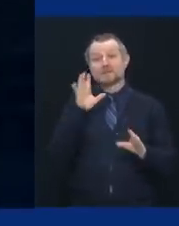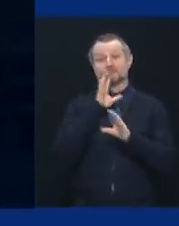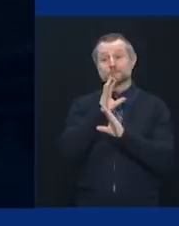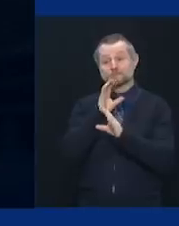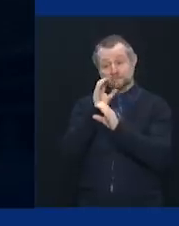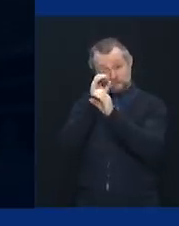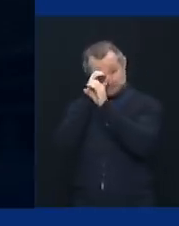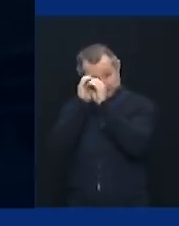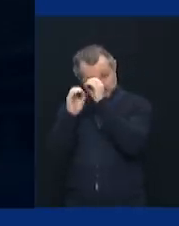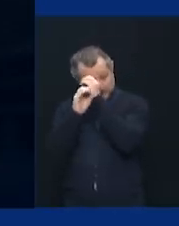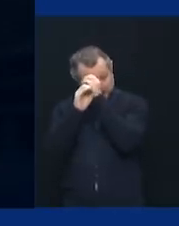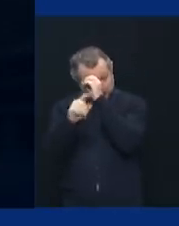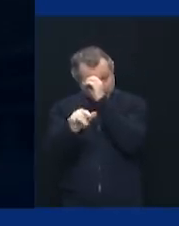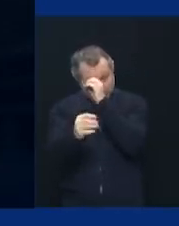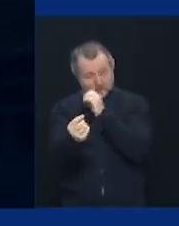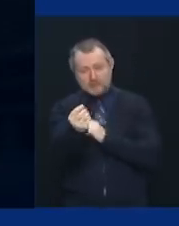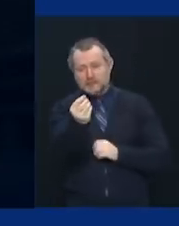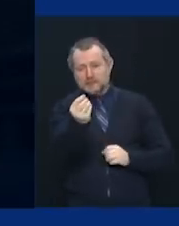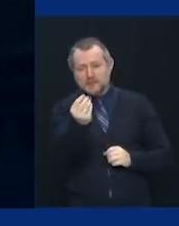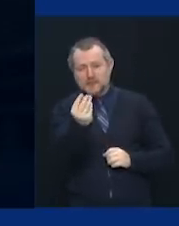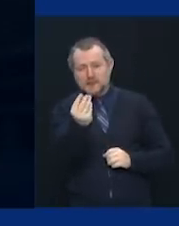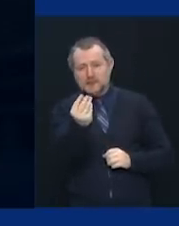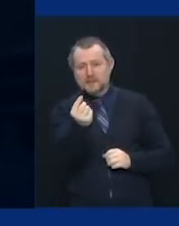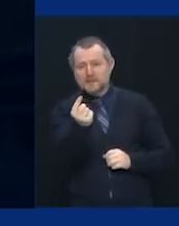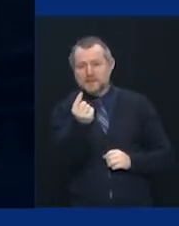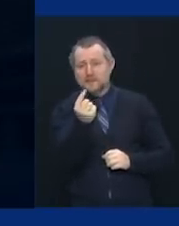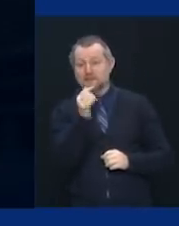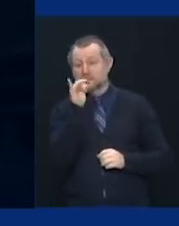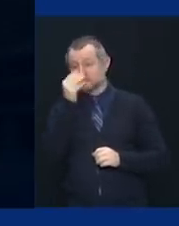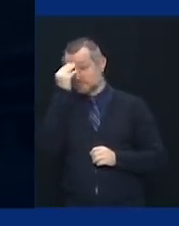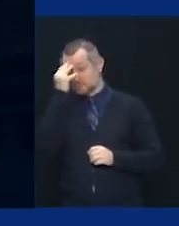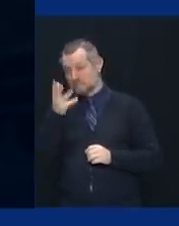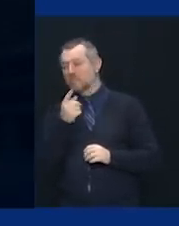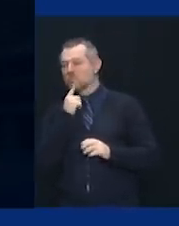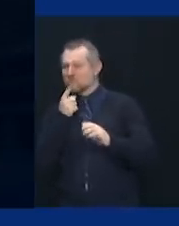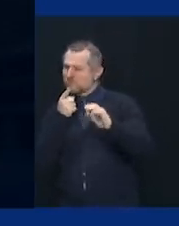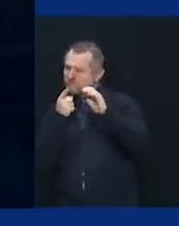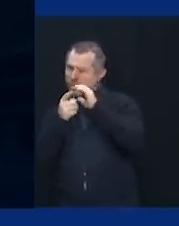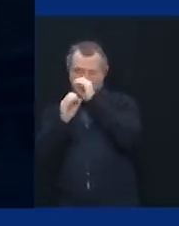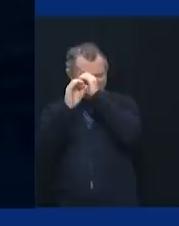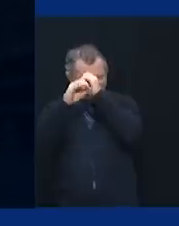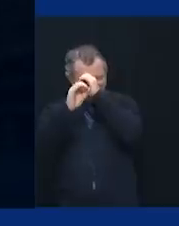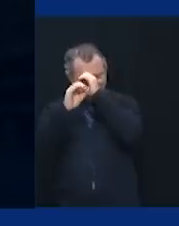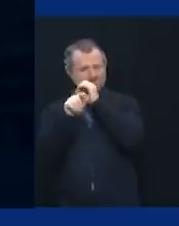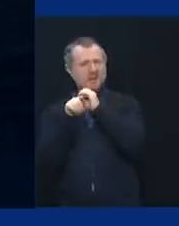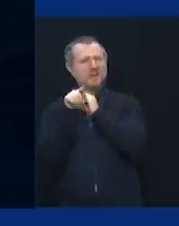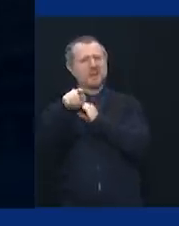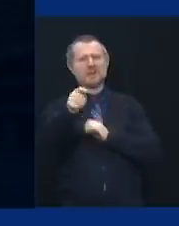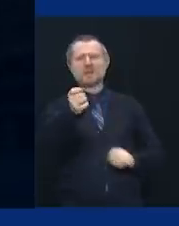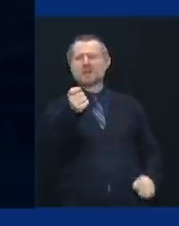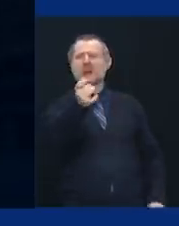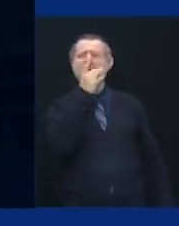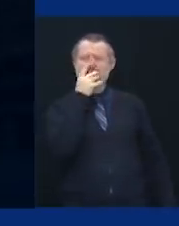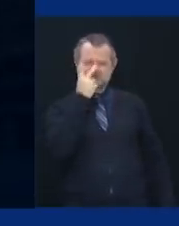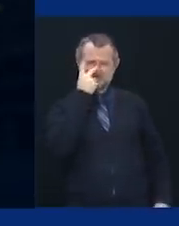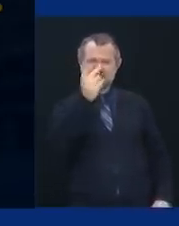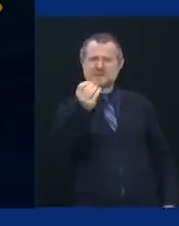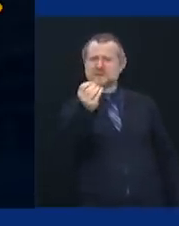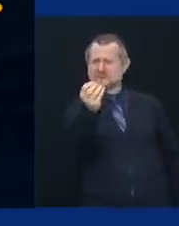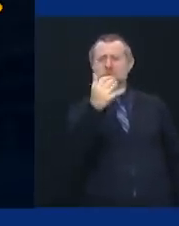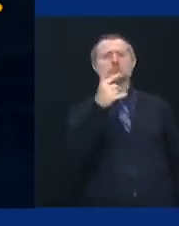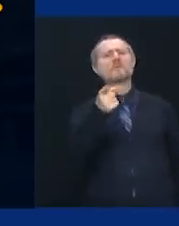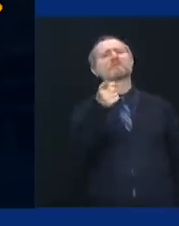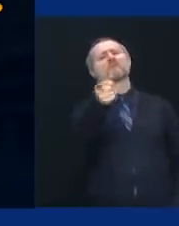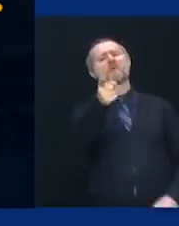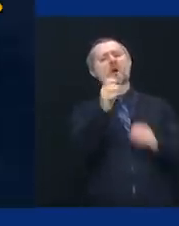sight. It's a long tunnel, but there's a light there. There's a light there, and that's a lot better